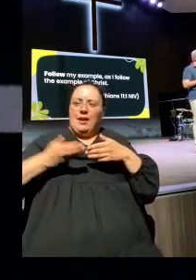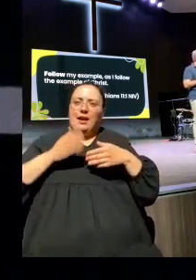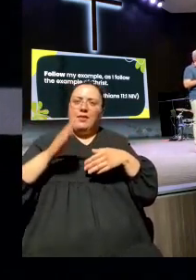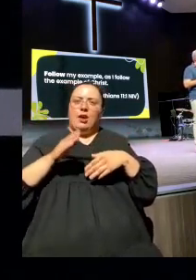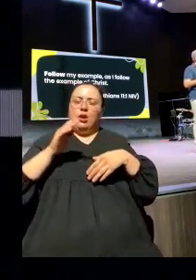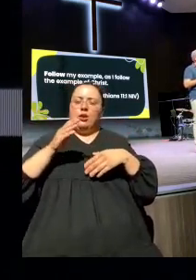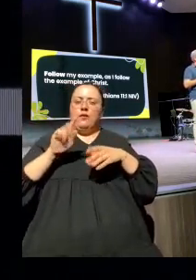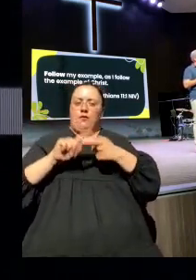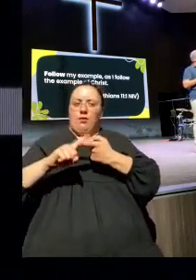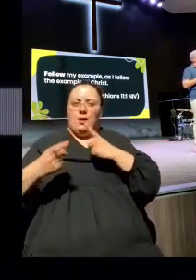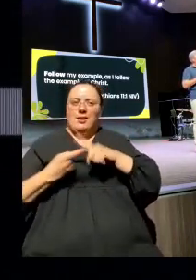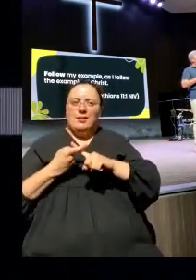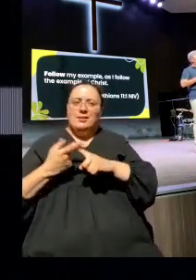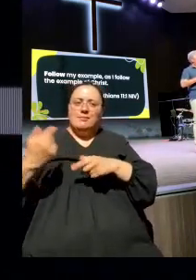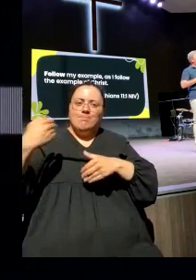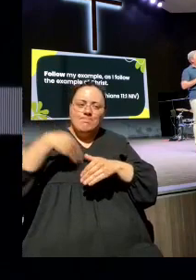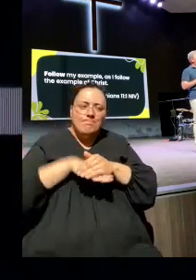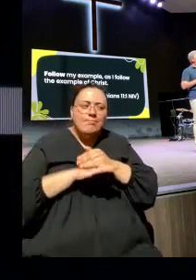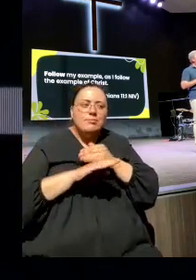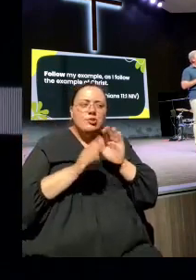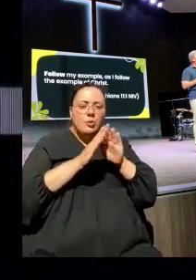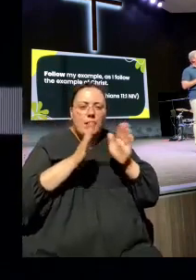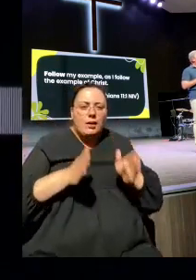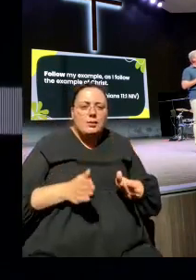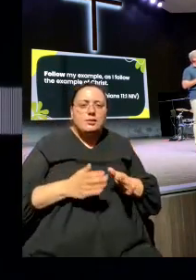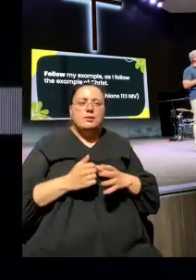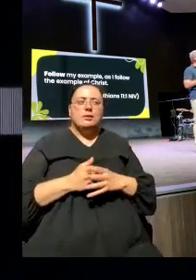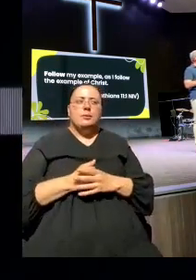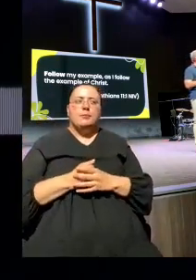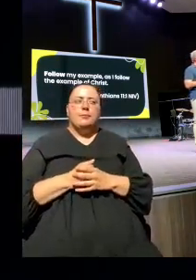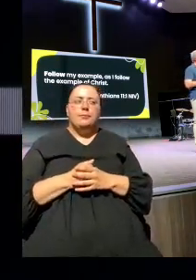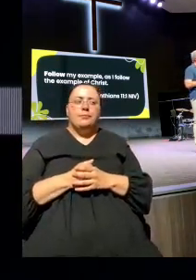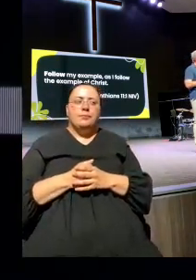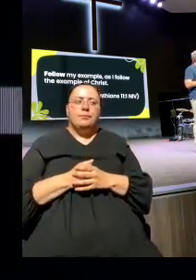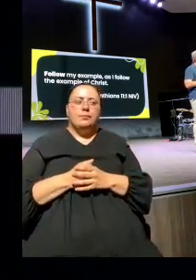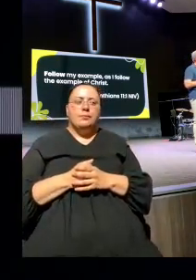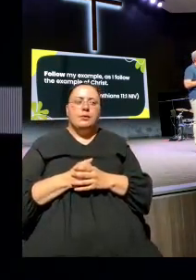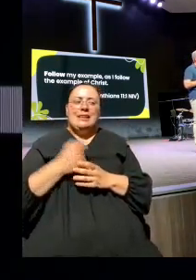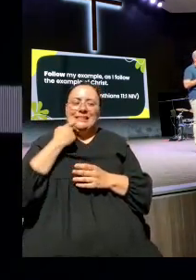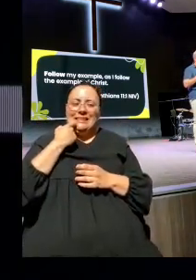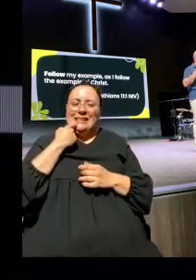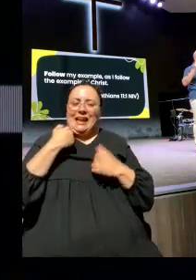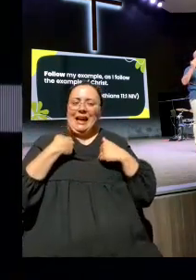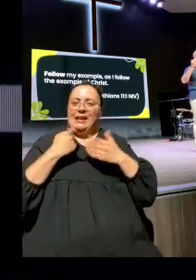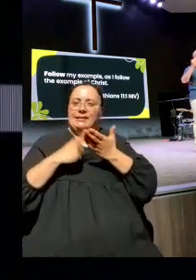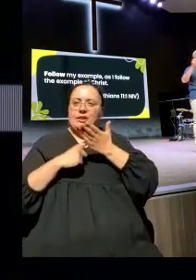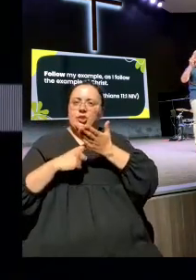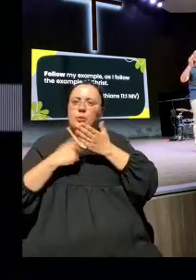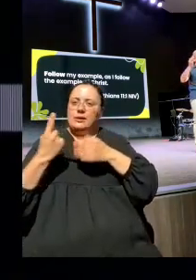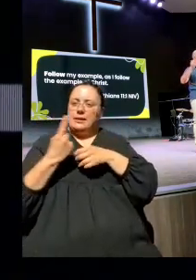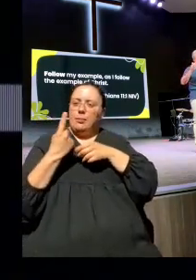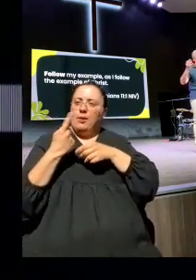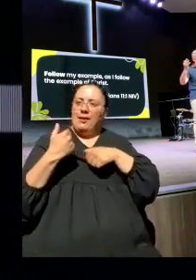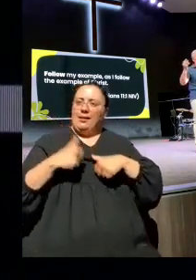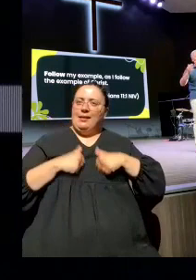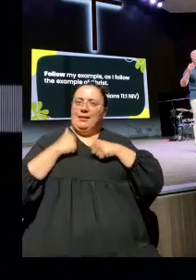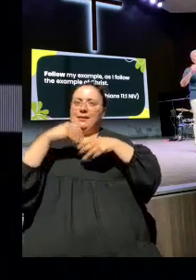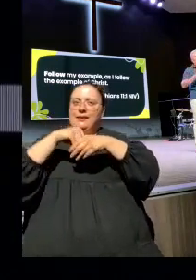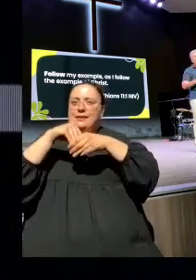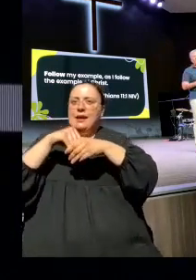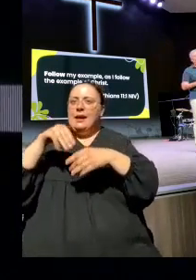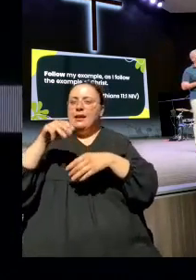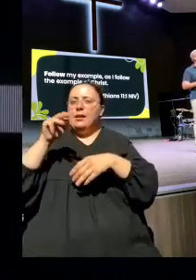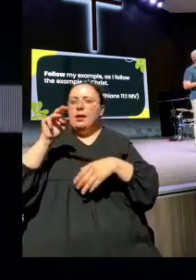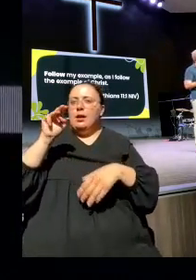ago with an adult who now lives in the mid-Atlantic. He said, "Hey, I just want you to know my wife and I were running the